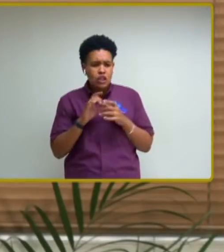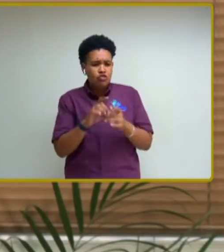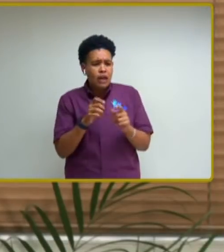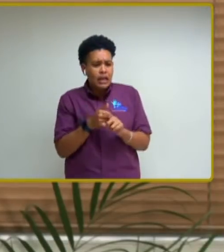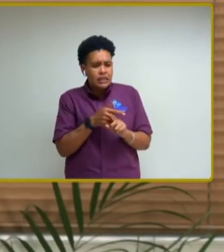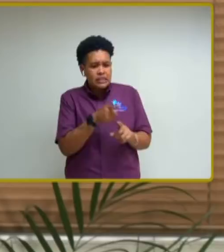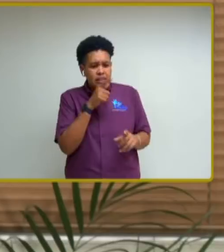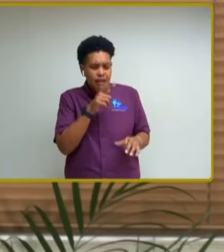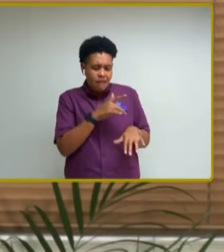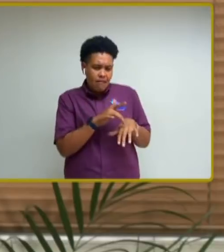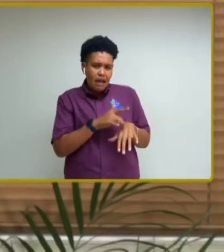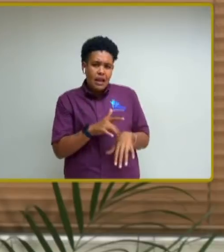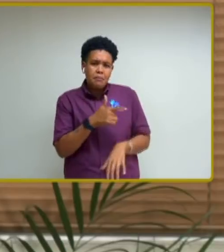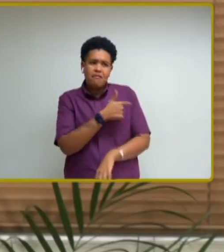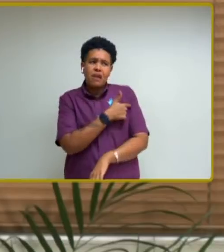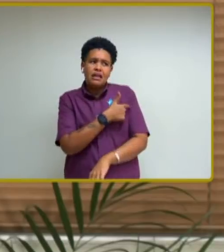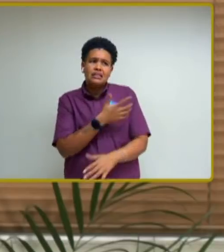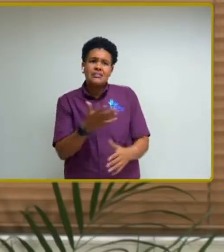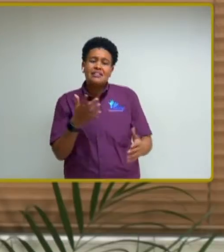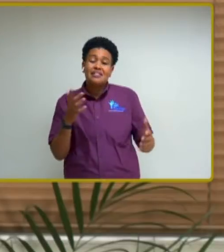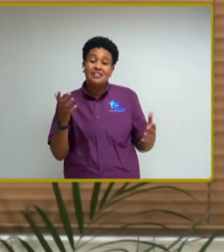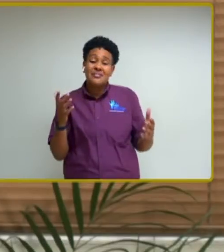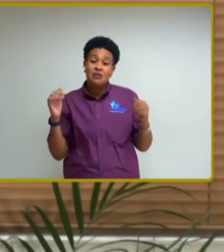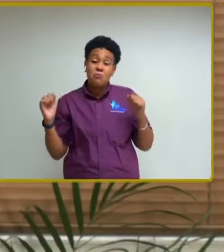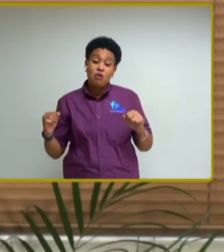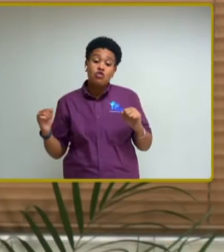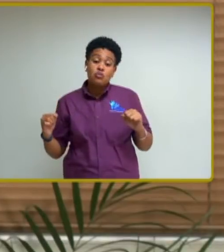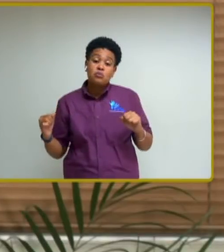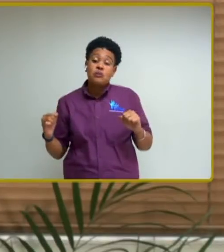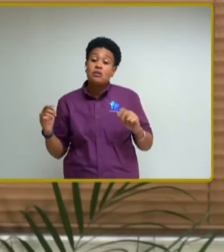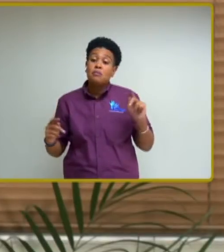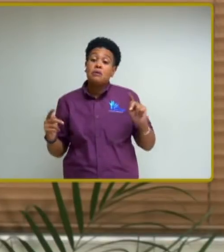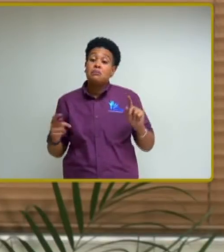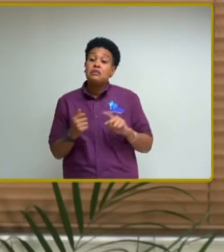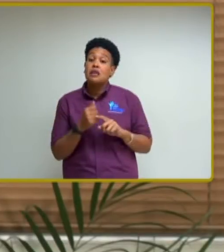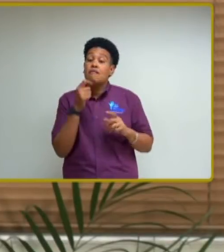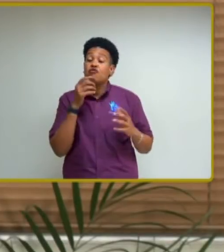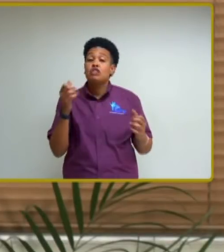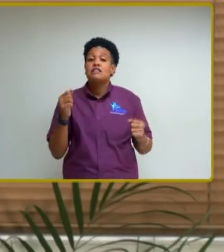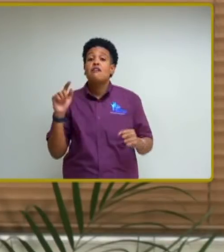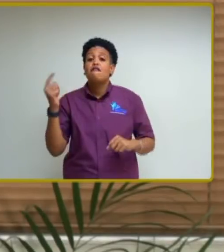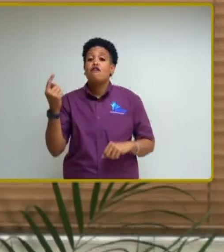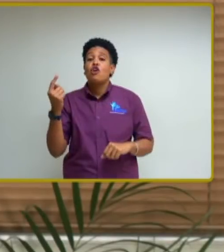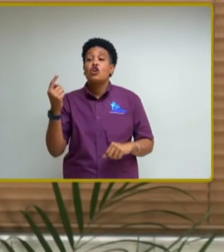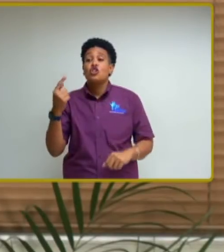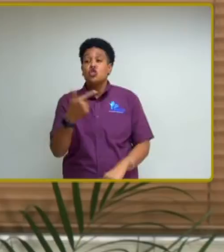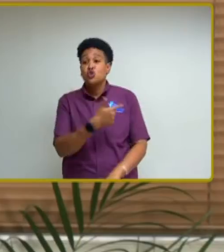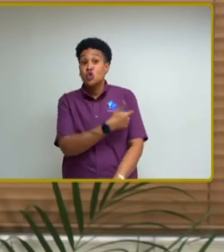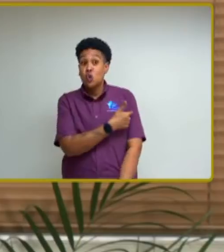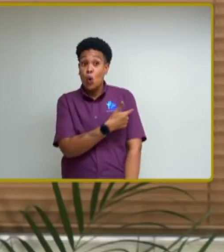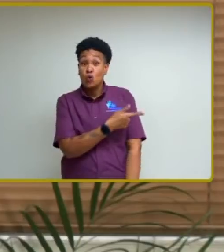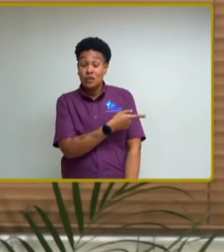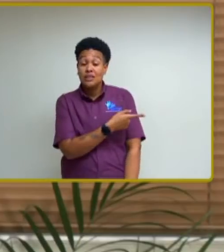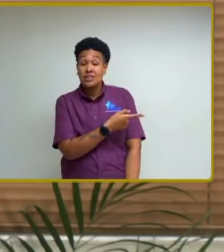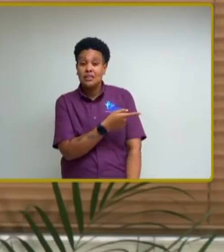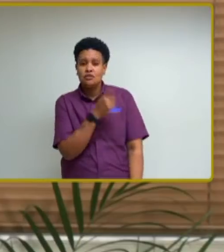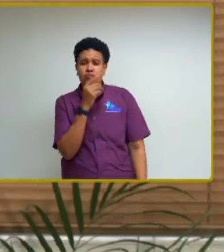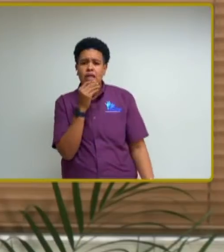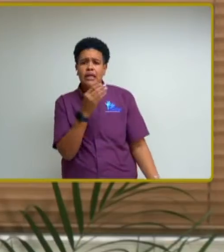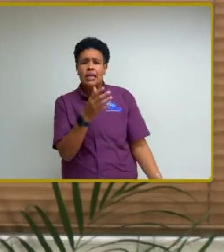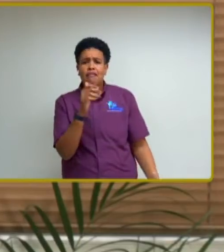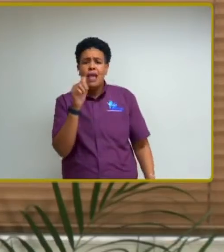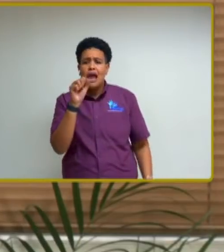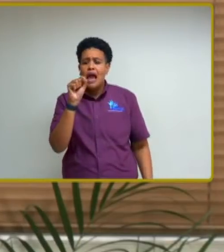the availability of vaccines, is there a possibility that persons who have already received their first dose and have been given